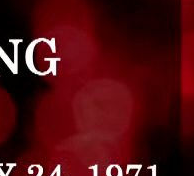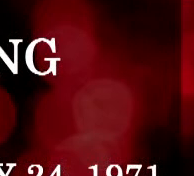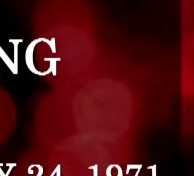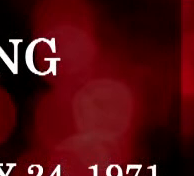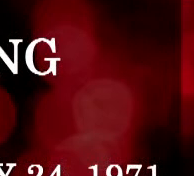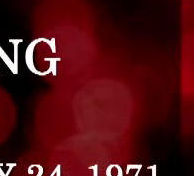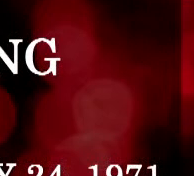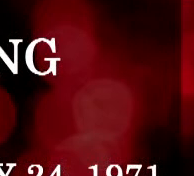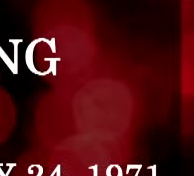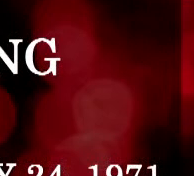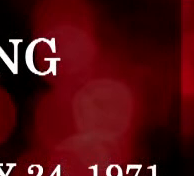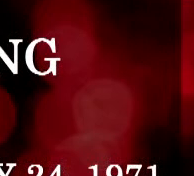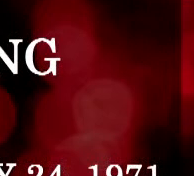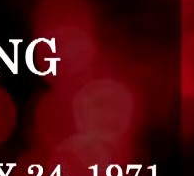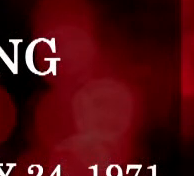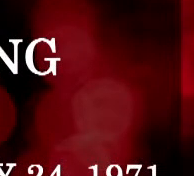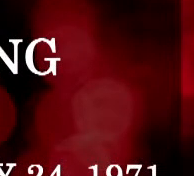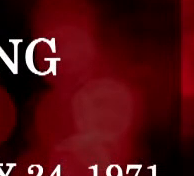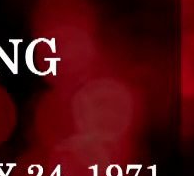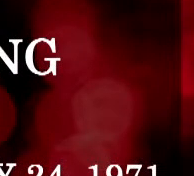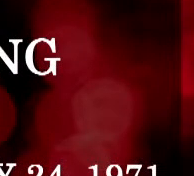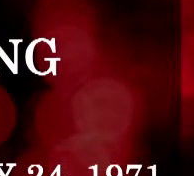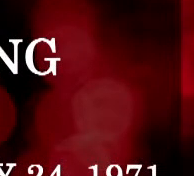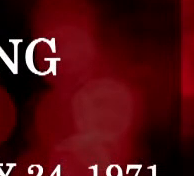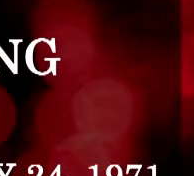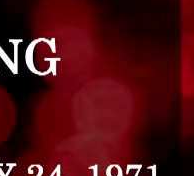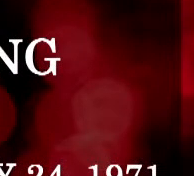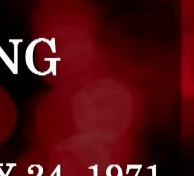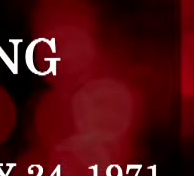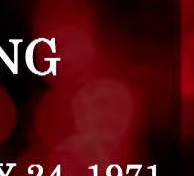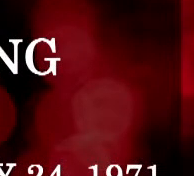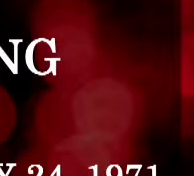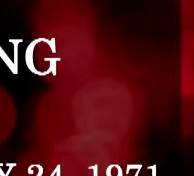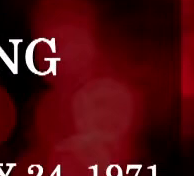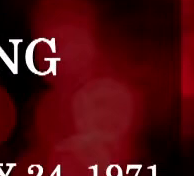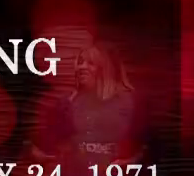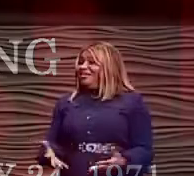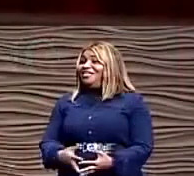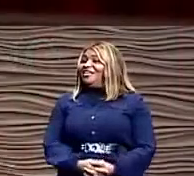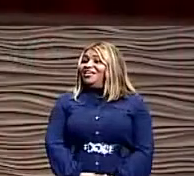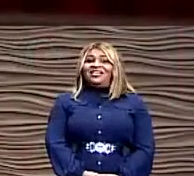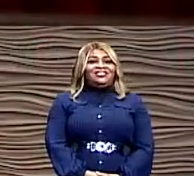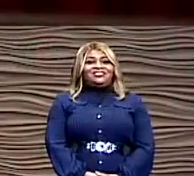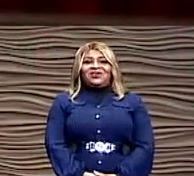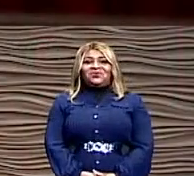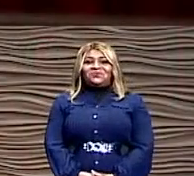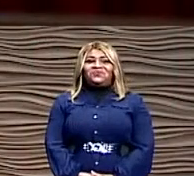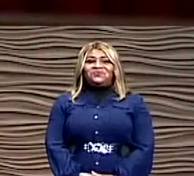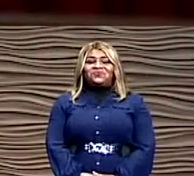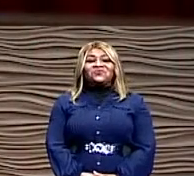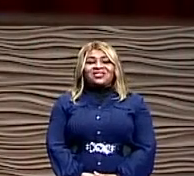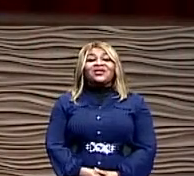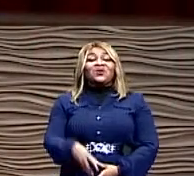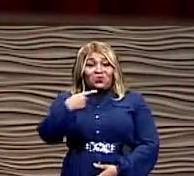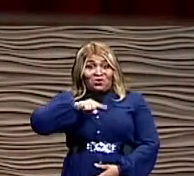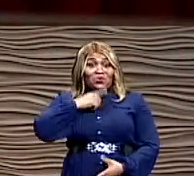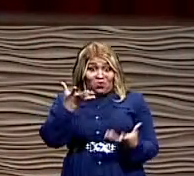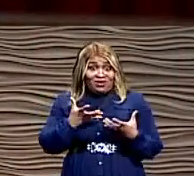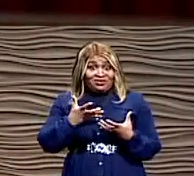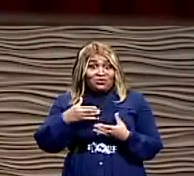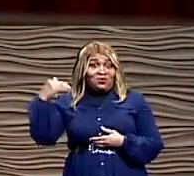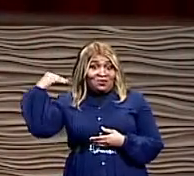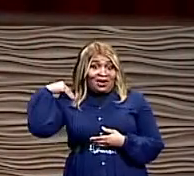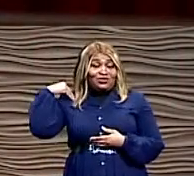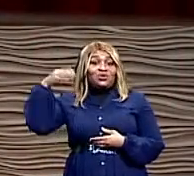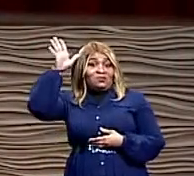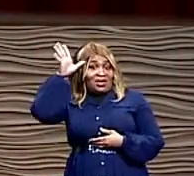Let's thank God for our couples. And happy anniversary to you. Parents, we want to remind you that we do have special